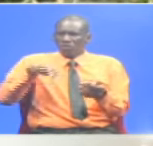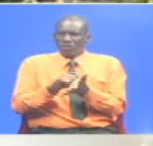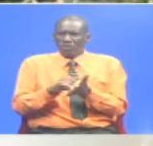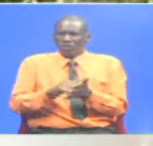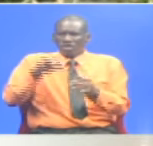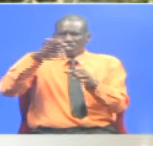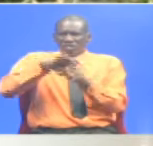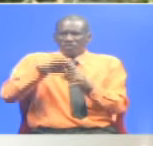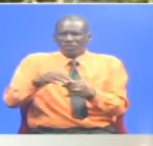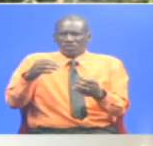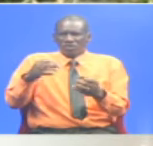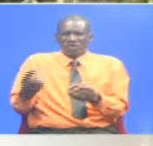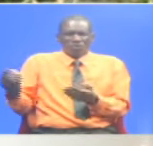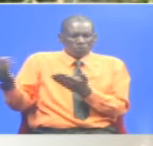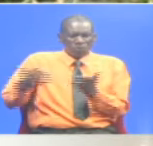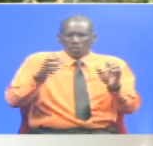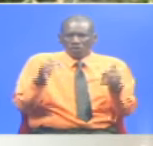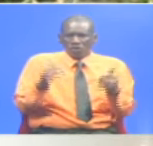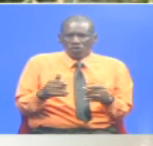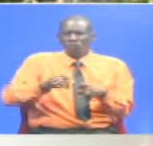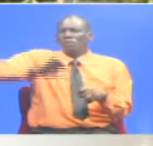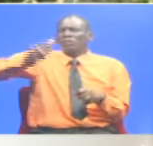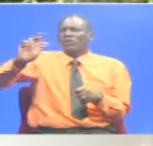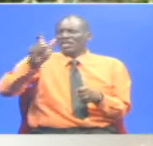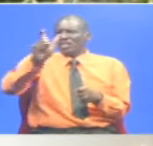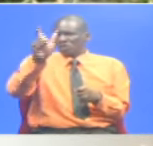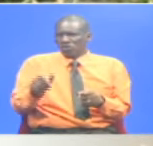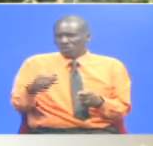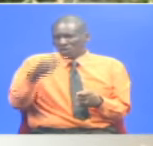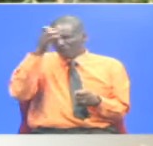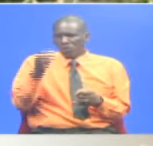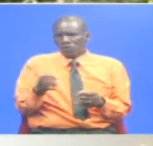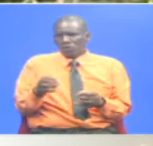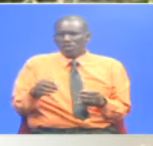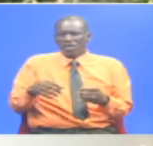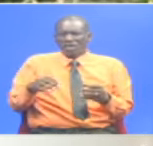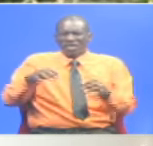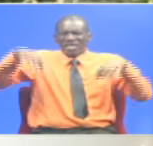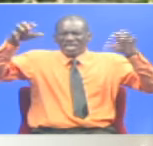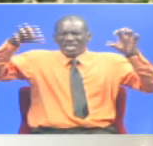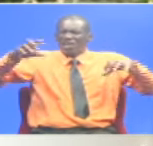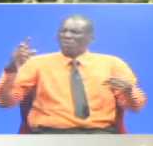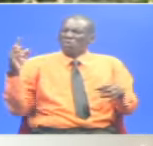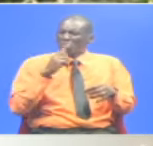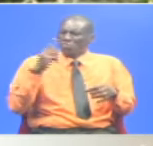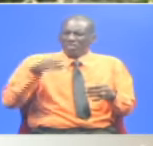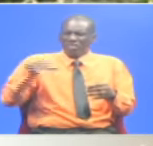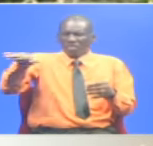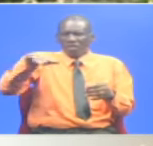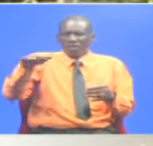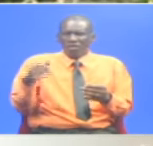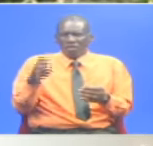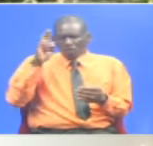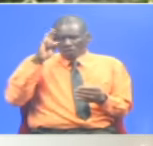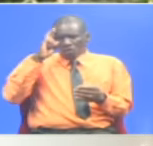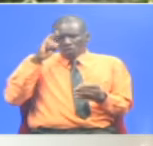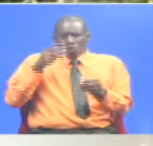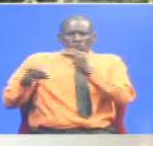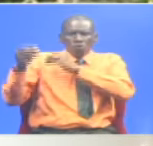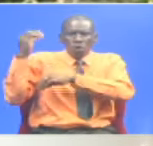votes have not come from Mount Kenya region because it was very wet. It was raining very heavily. You remember the history